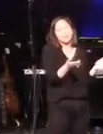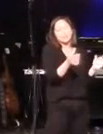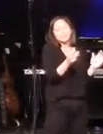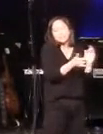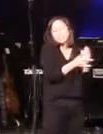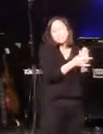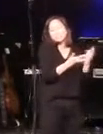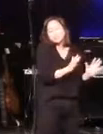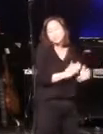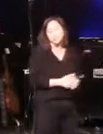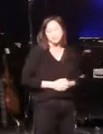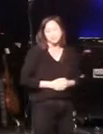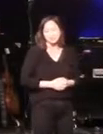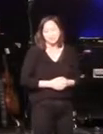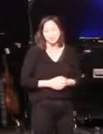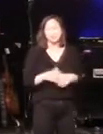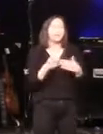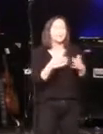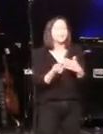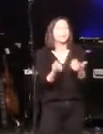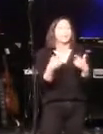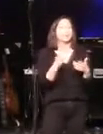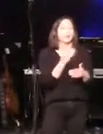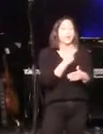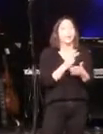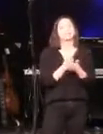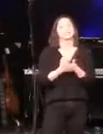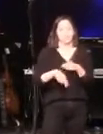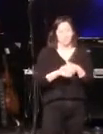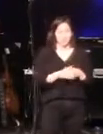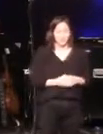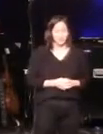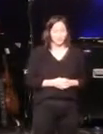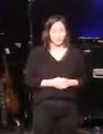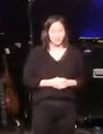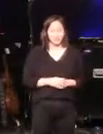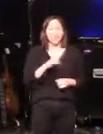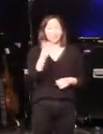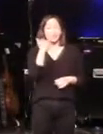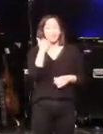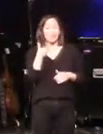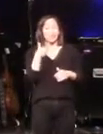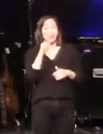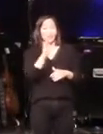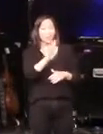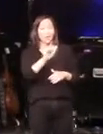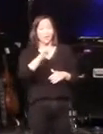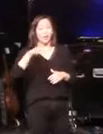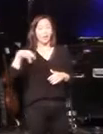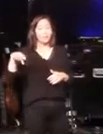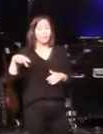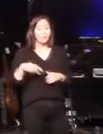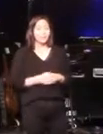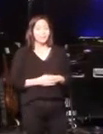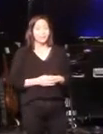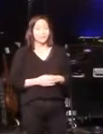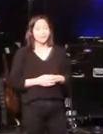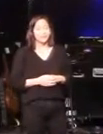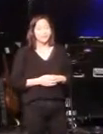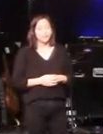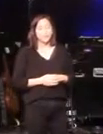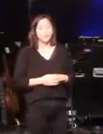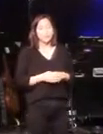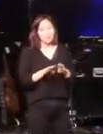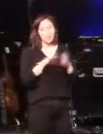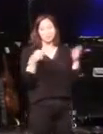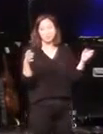come back, so please do that, all right? Hey, if you have your YouVersion app, we want you to get that